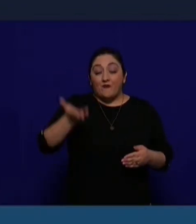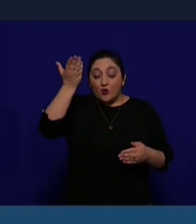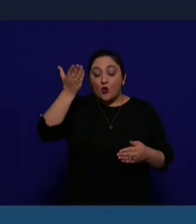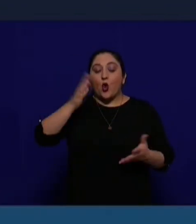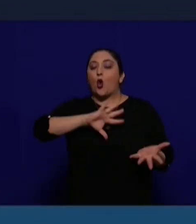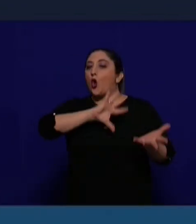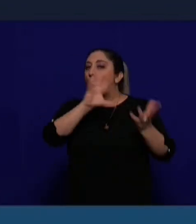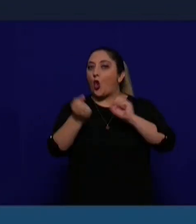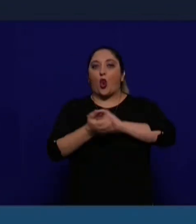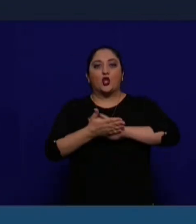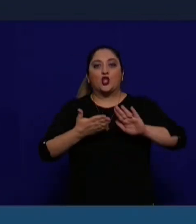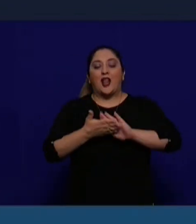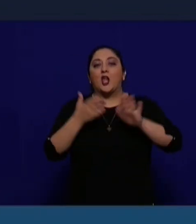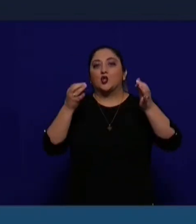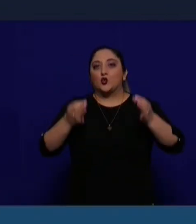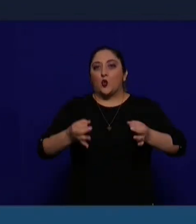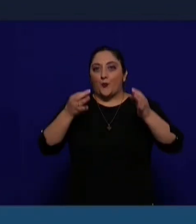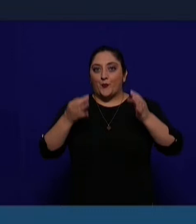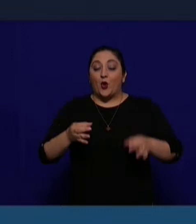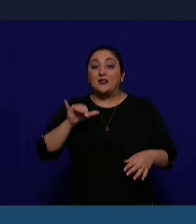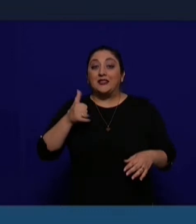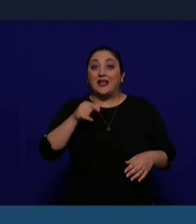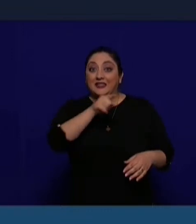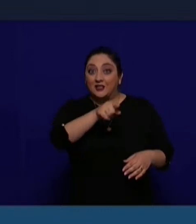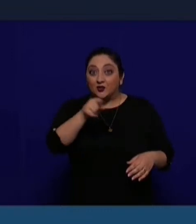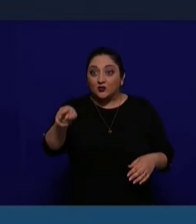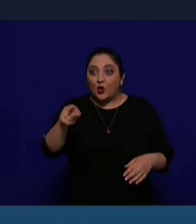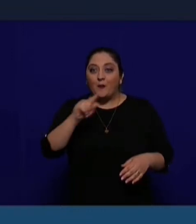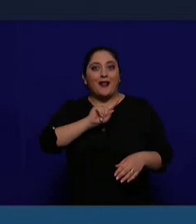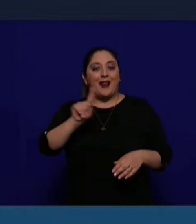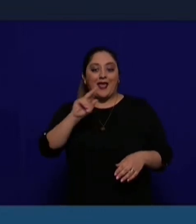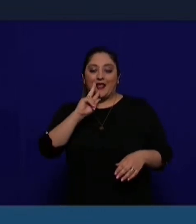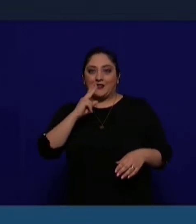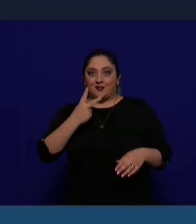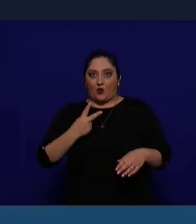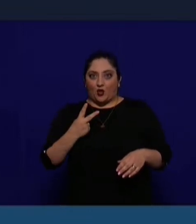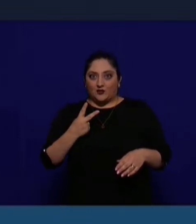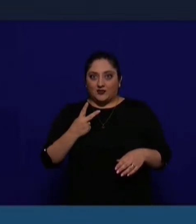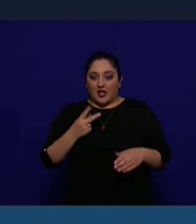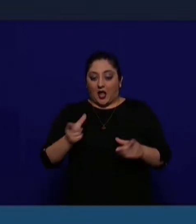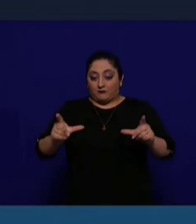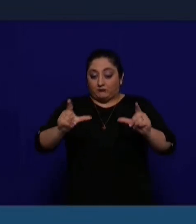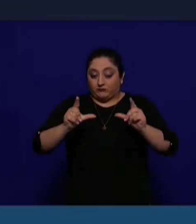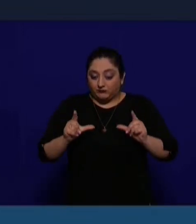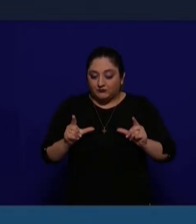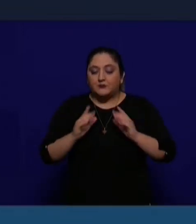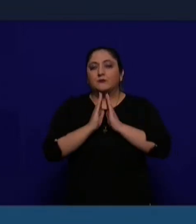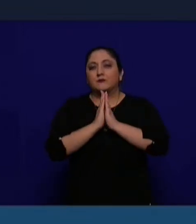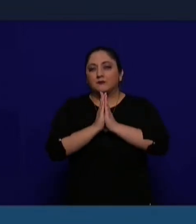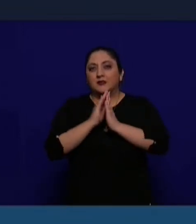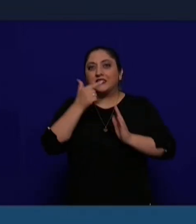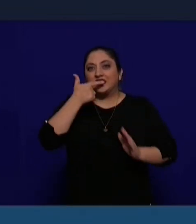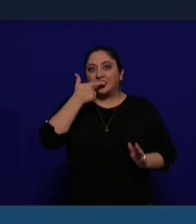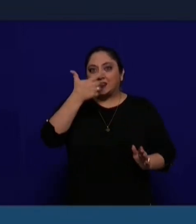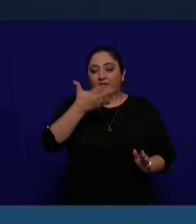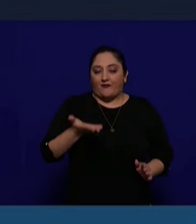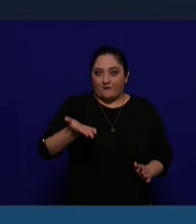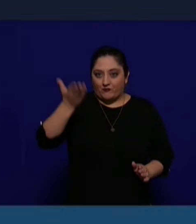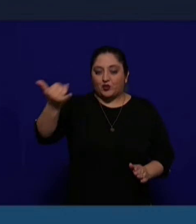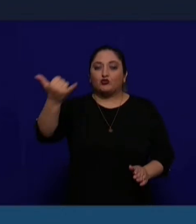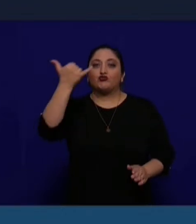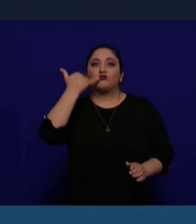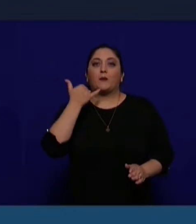jekk baqa' xi ħadd li għadu ma rċivix dan l-invit nitolbukom jekk għandkom il fuq minn 75 sena biex iċċemplulna